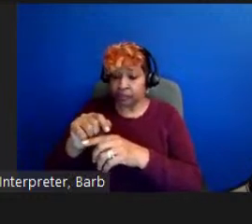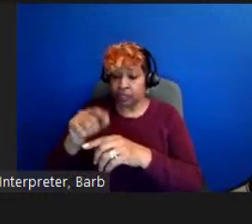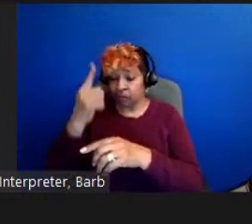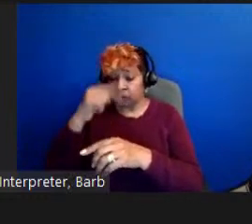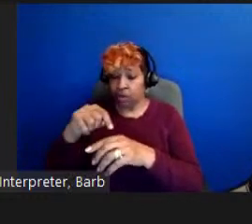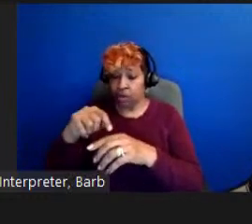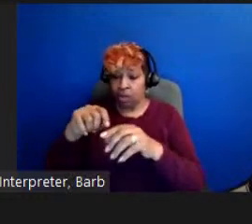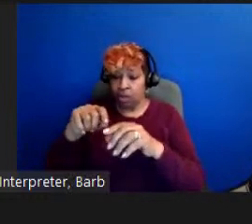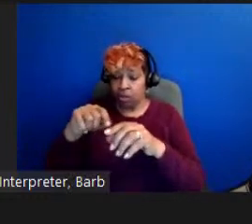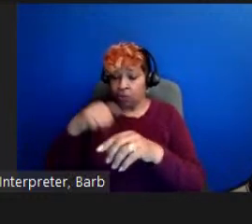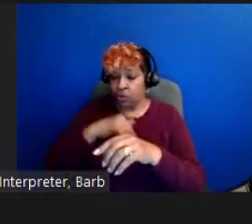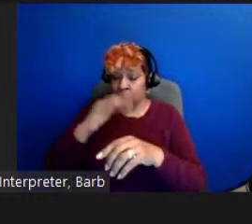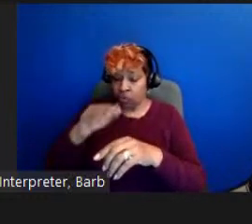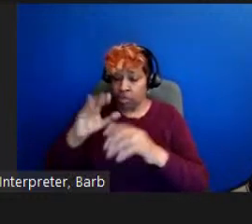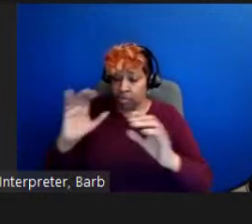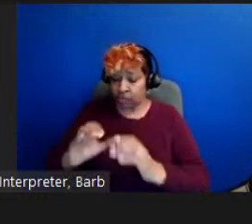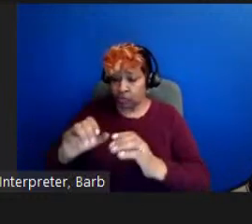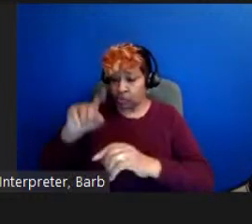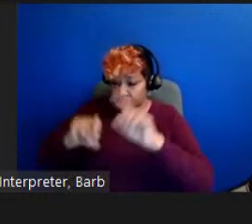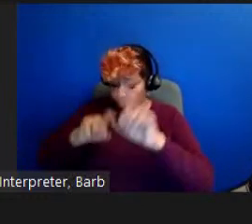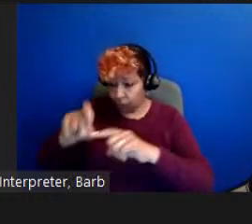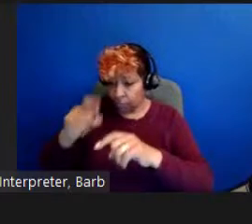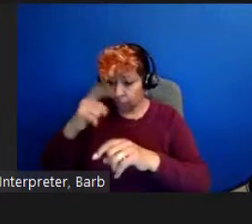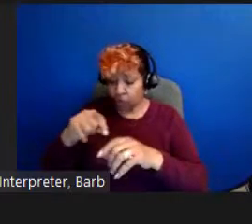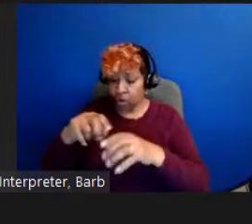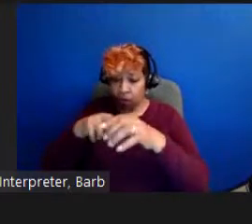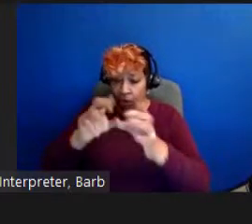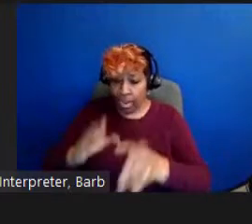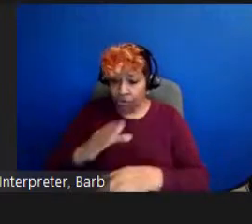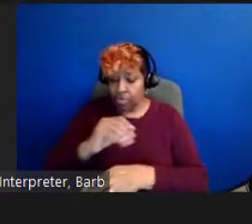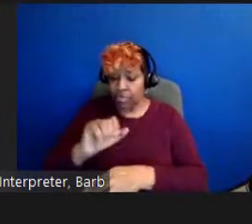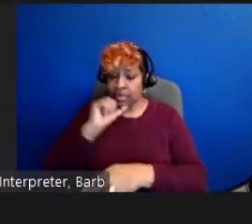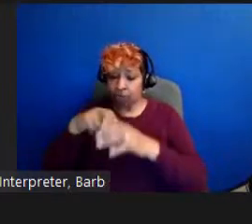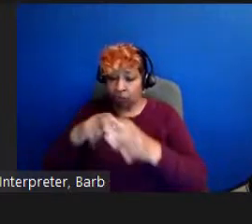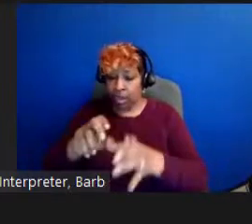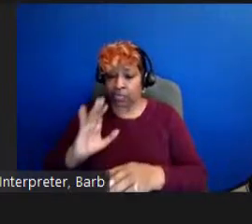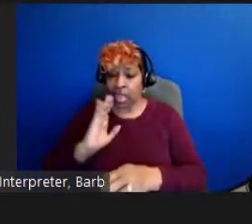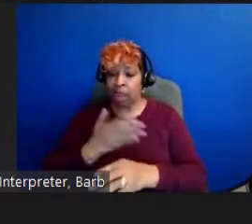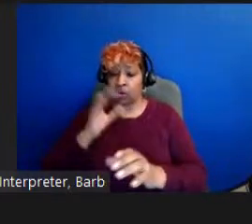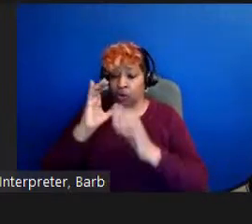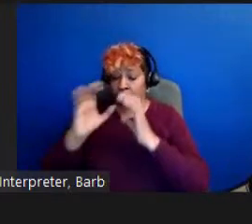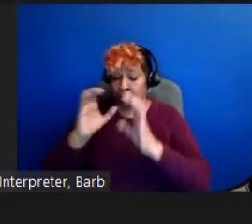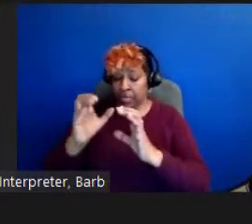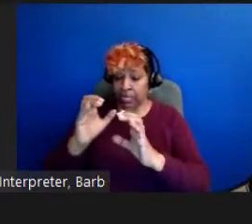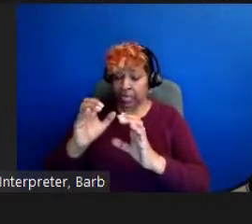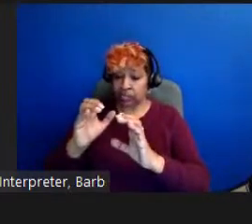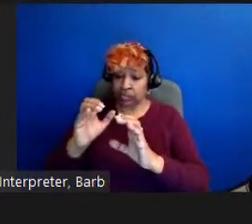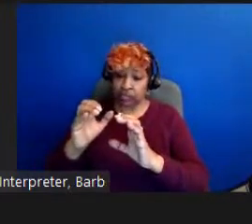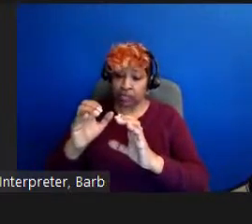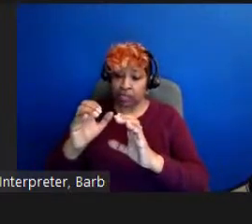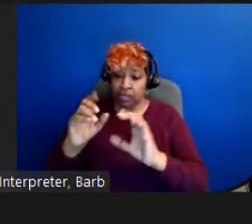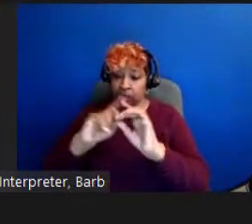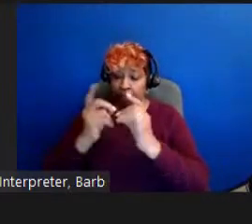non-riders. Our government community relations department and our communications department will be our partners as we go forward with